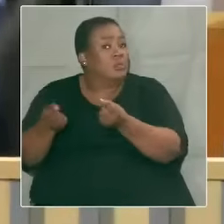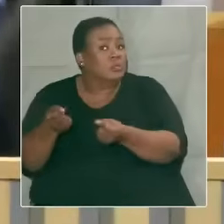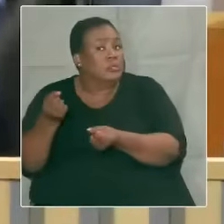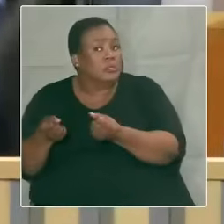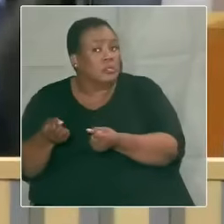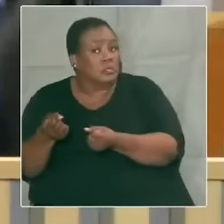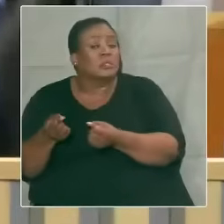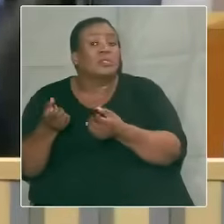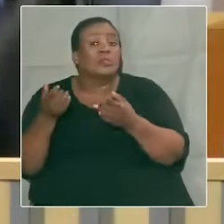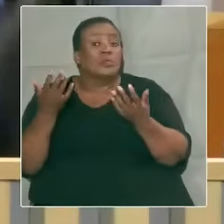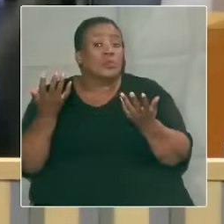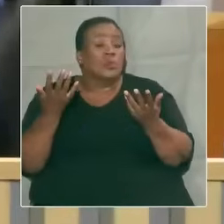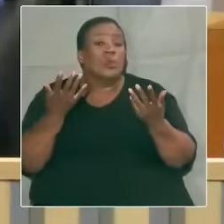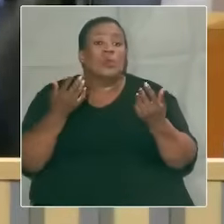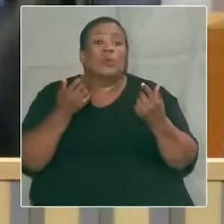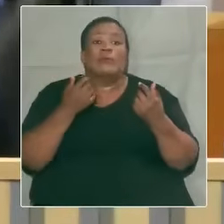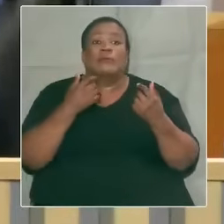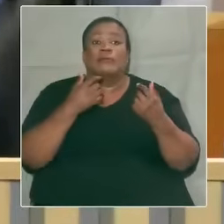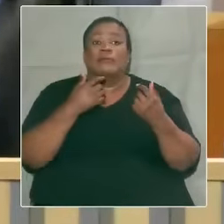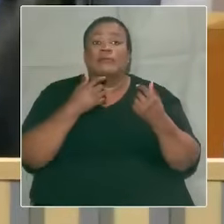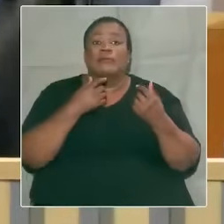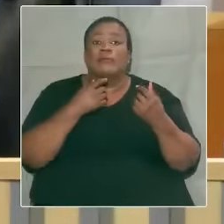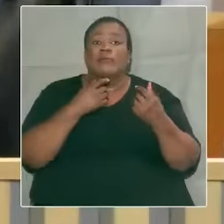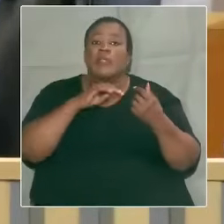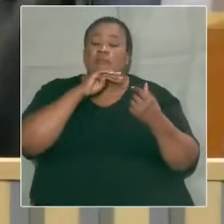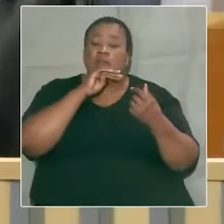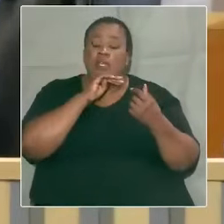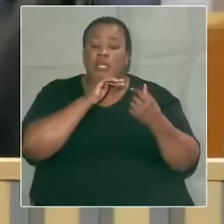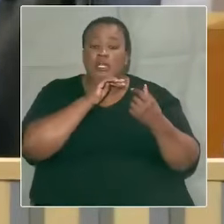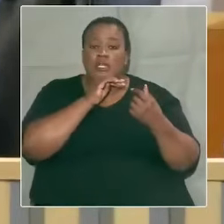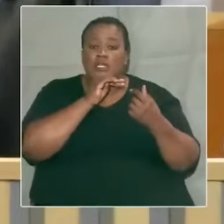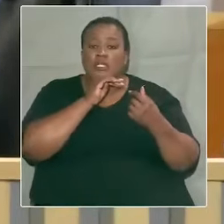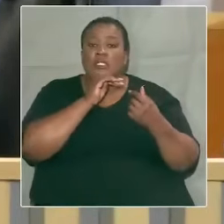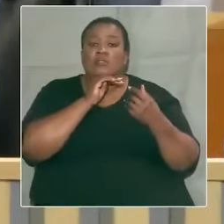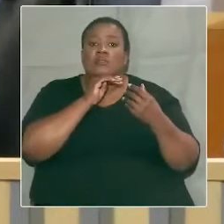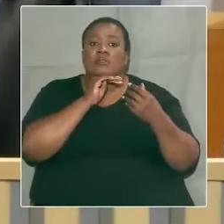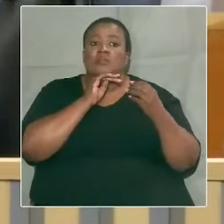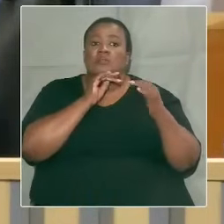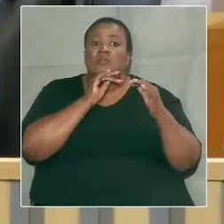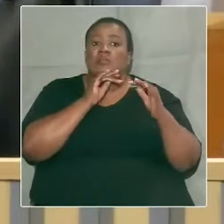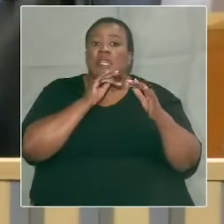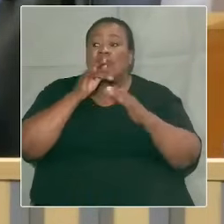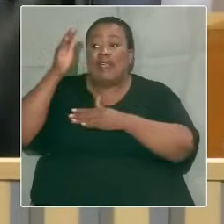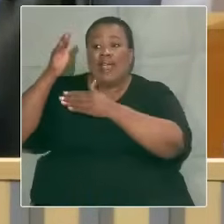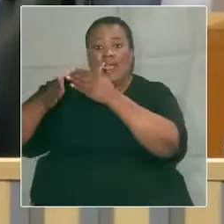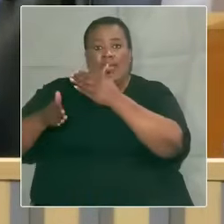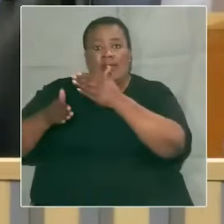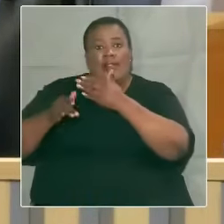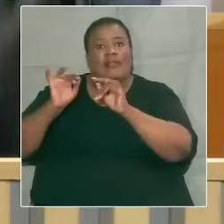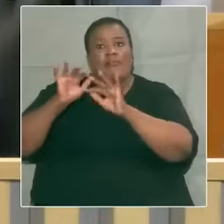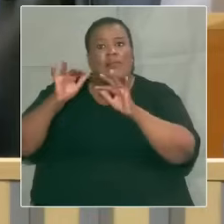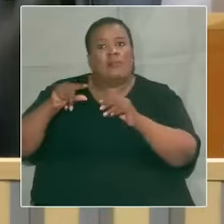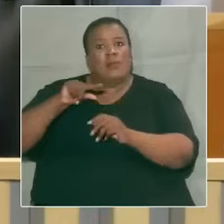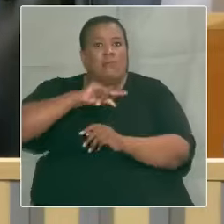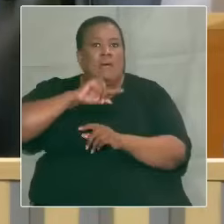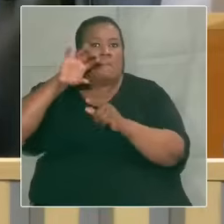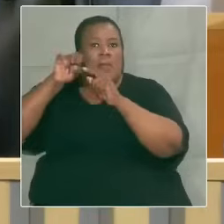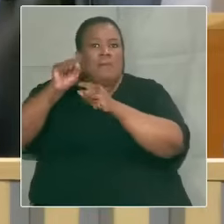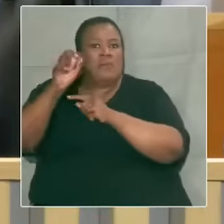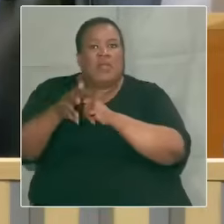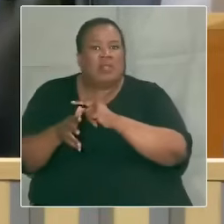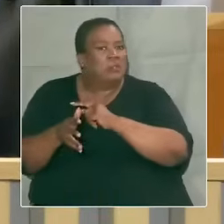So it may not necessarily lead to convictions in the end. But the fact that suddenly